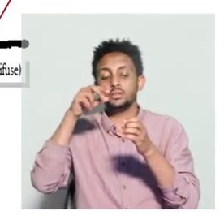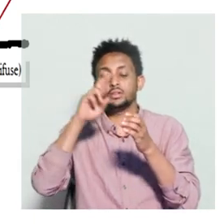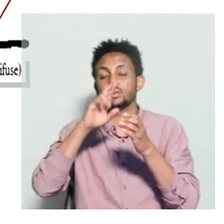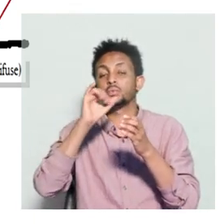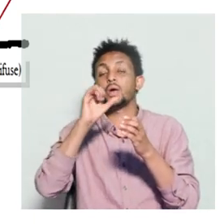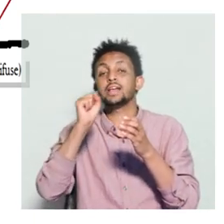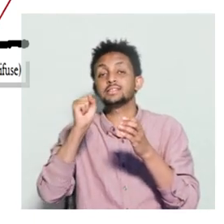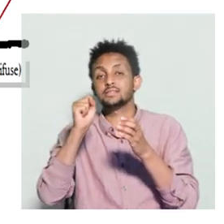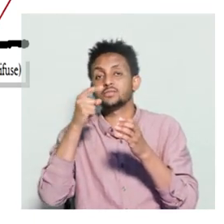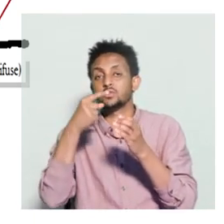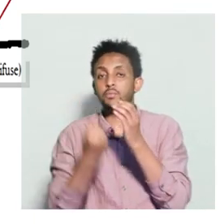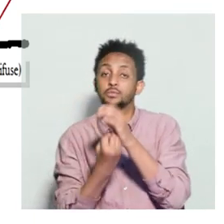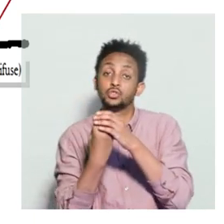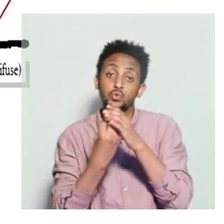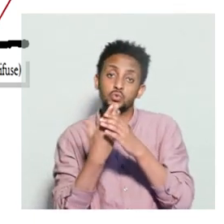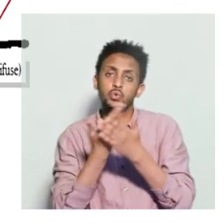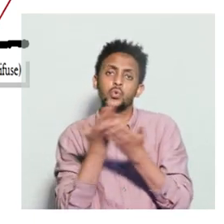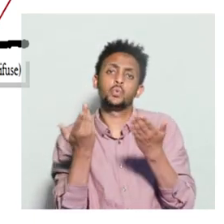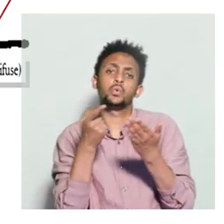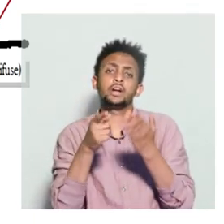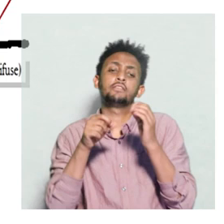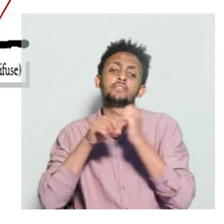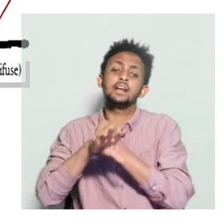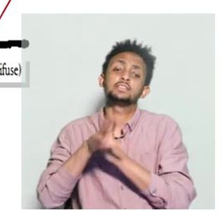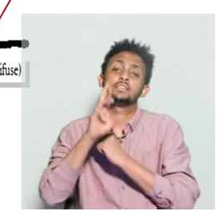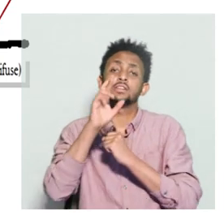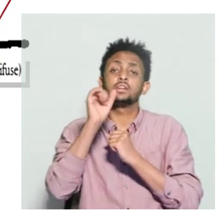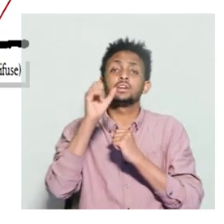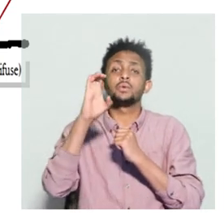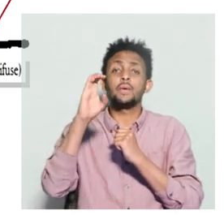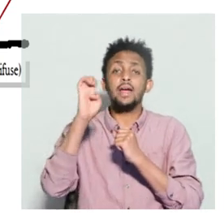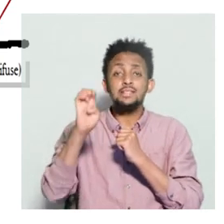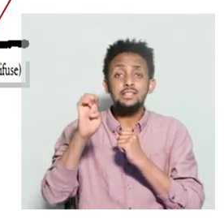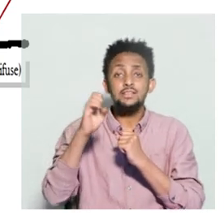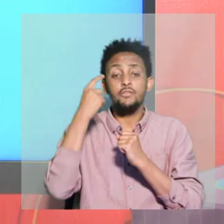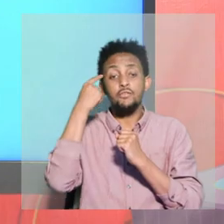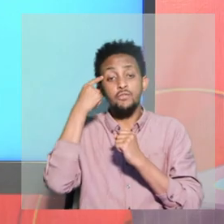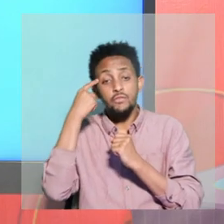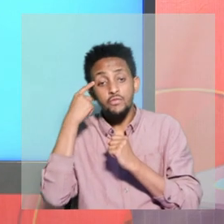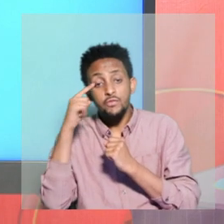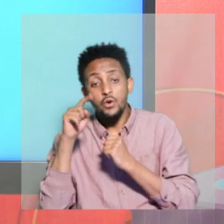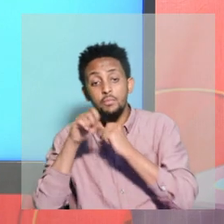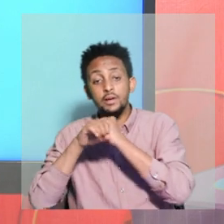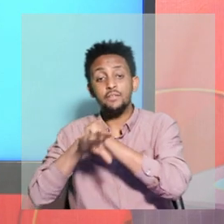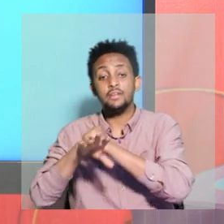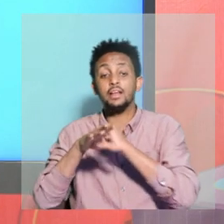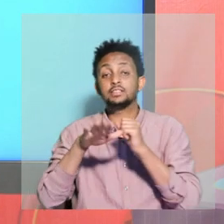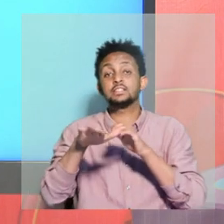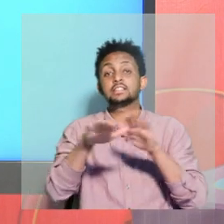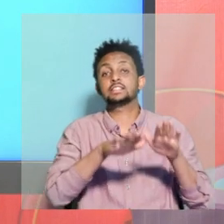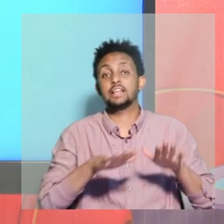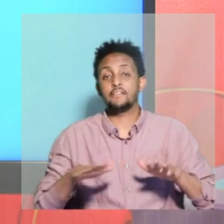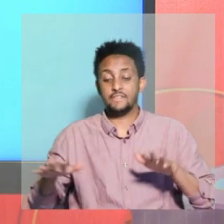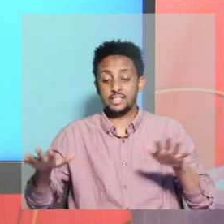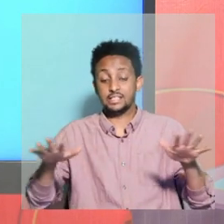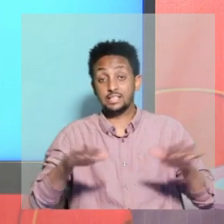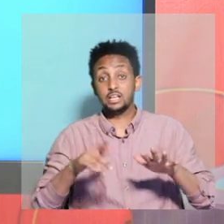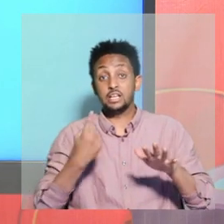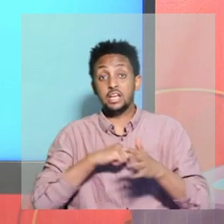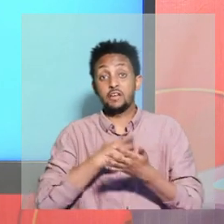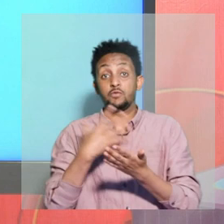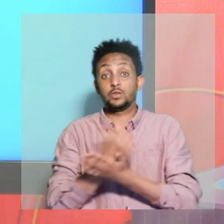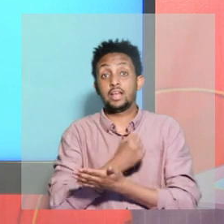rays are rays from a source, whereas reflected rays are rays from a reflected surface. Therefore, if you